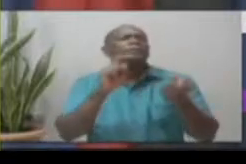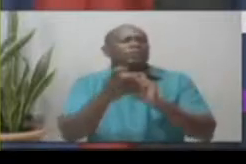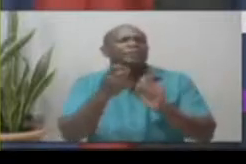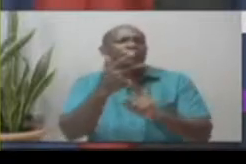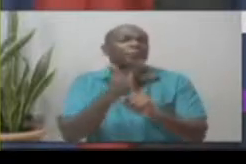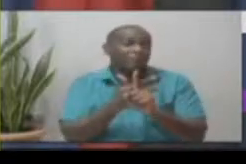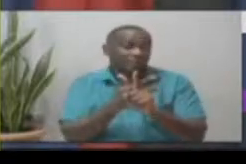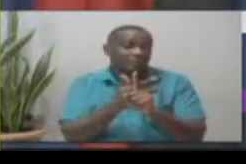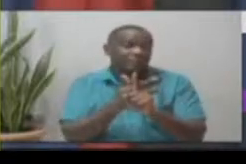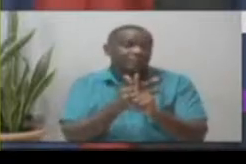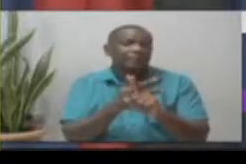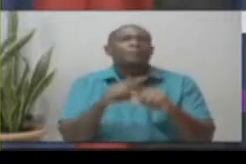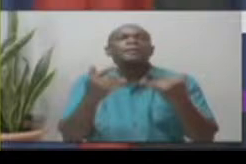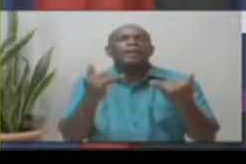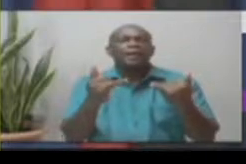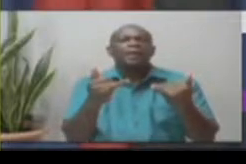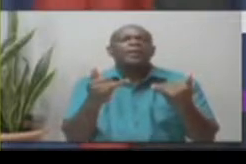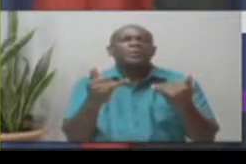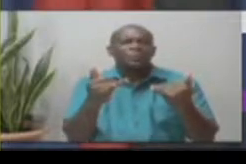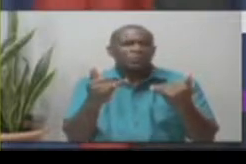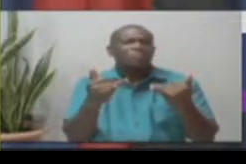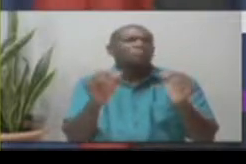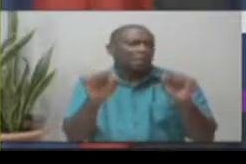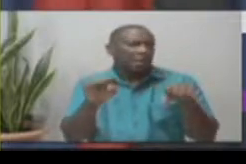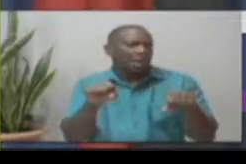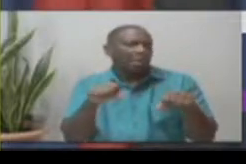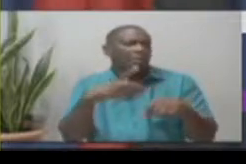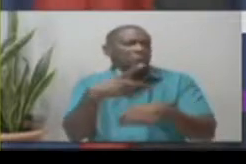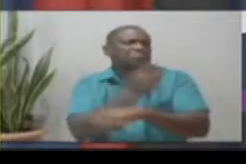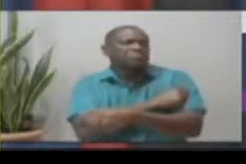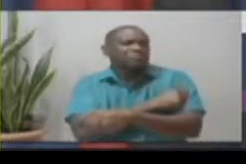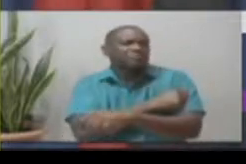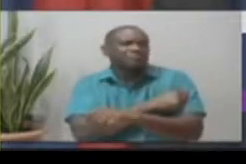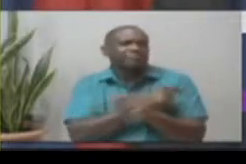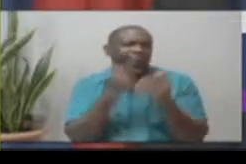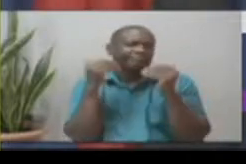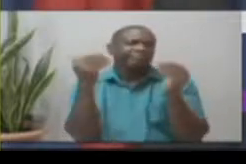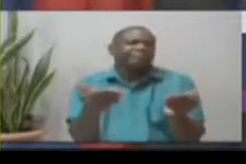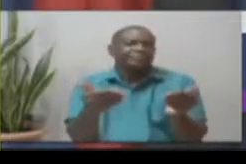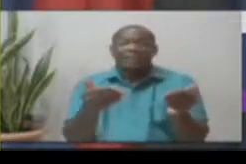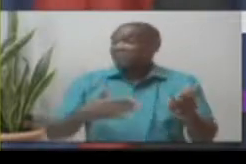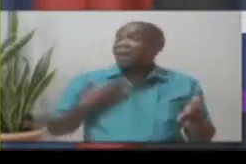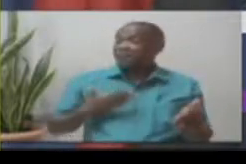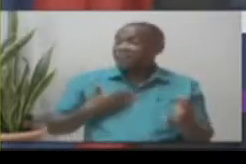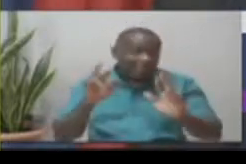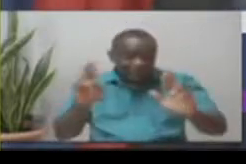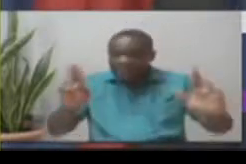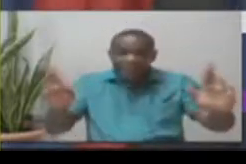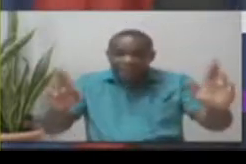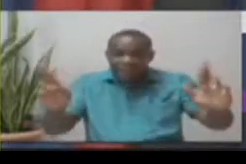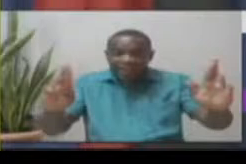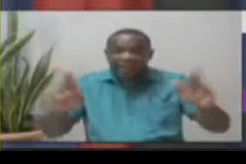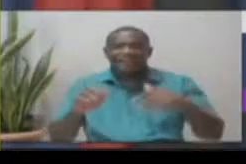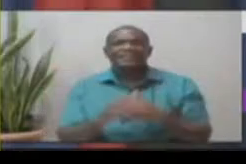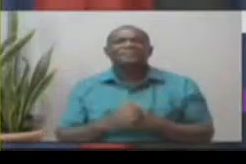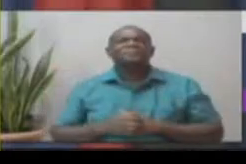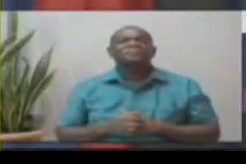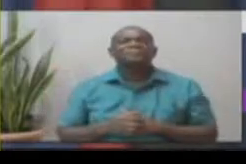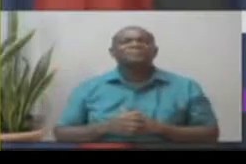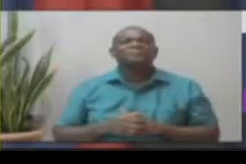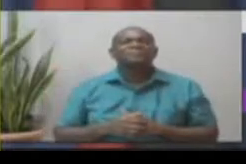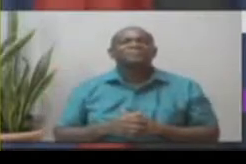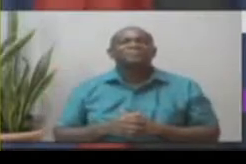where I can be vaccinated, and I'll be happily vaccinated sometime in the